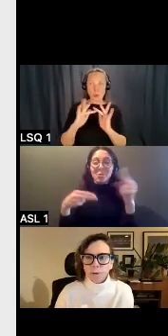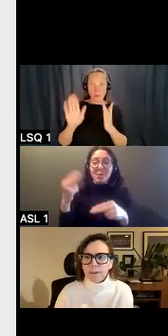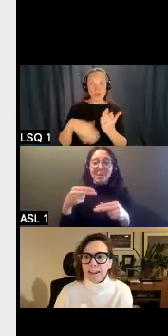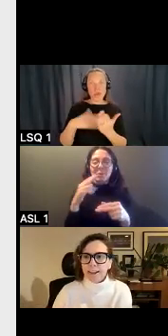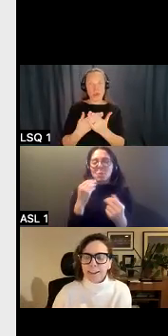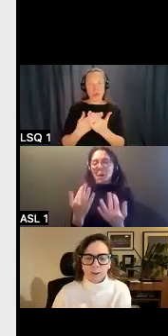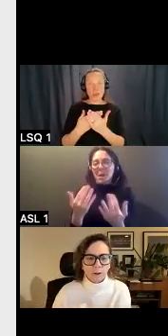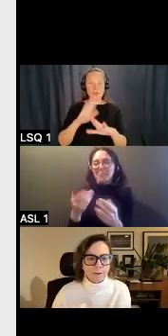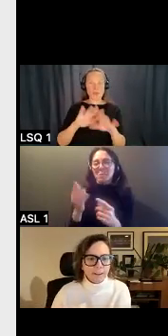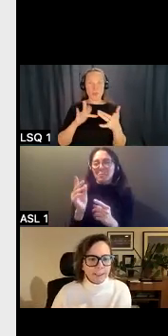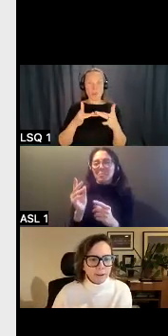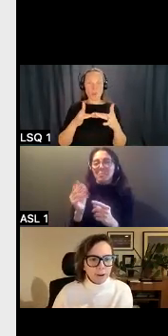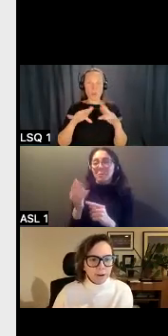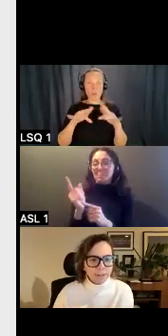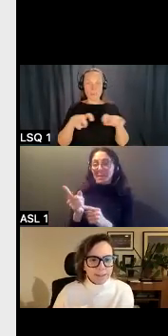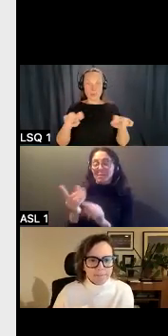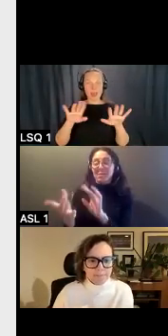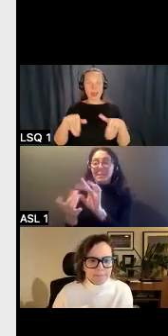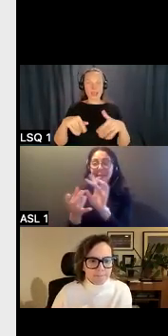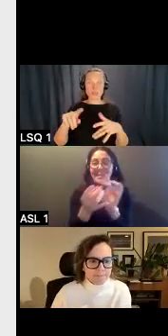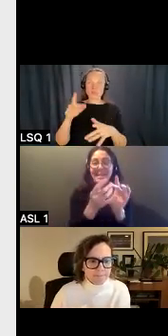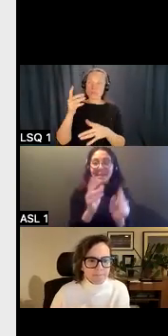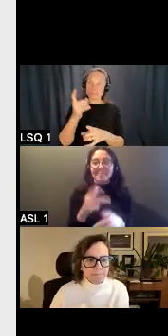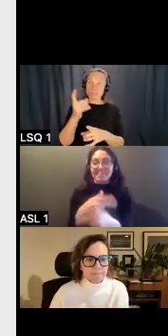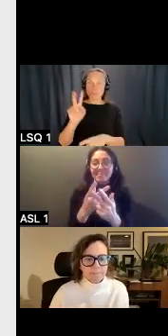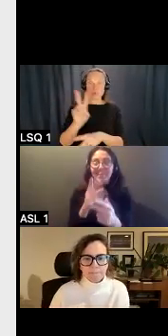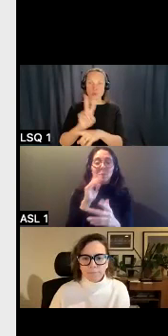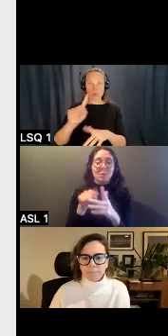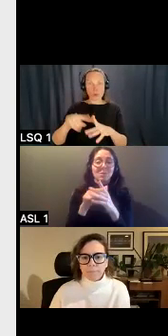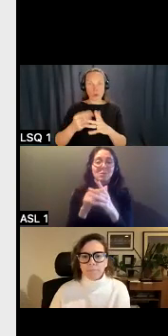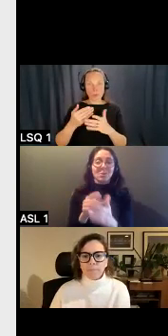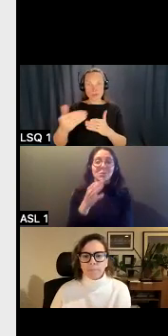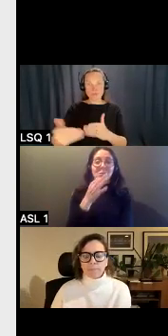au webinaire et on commencera à 14 heures. Merci.